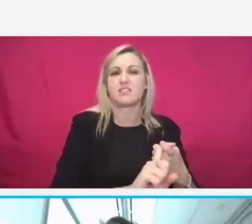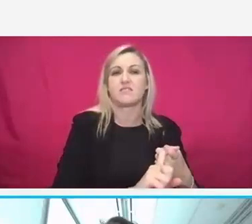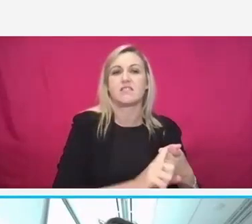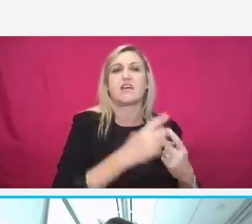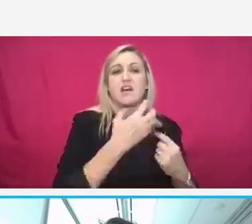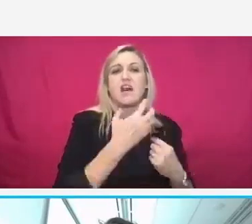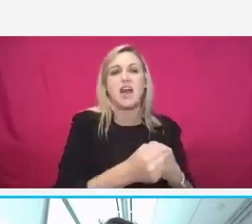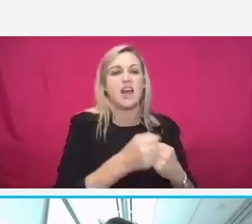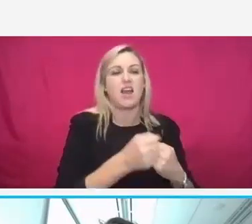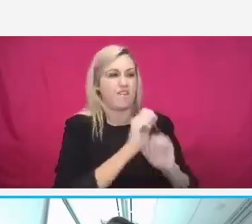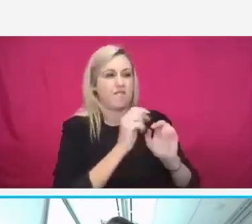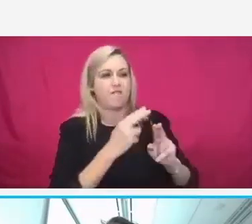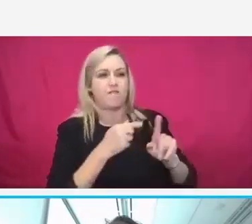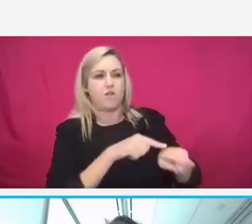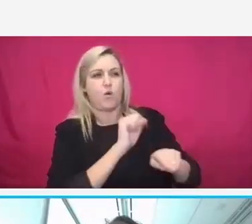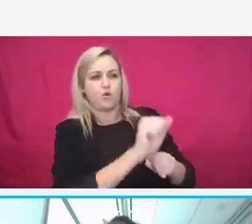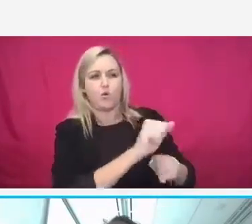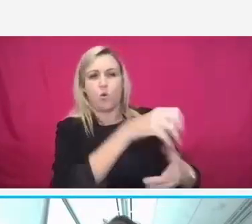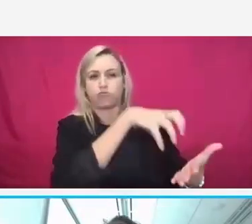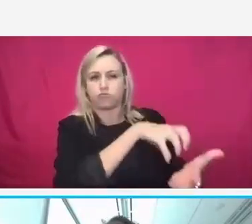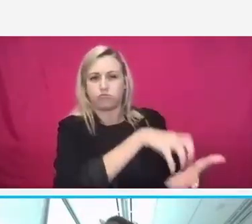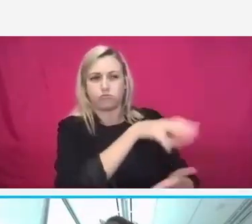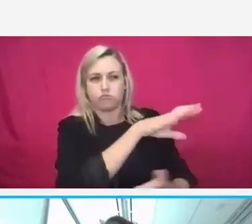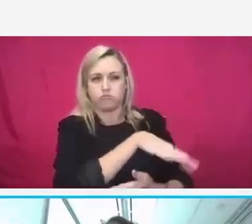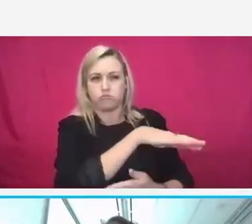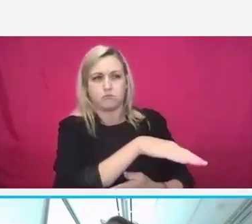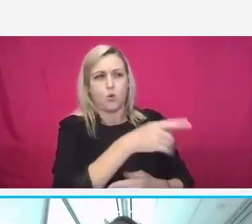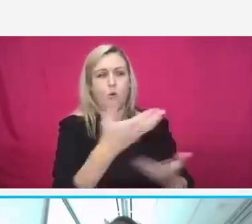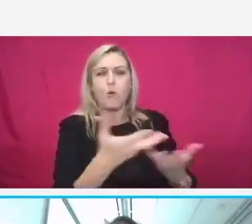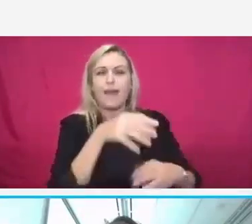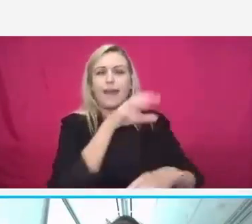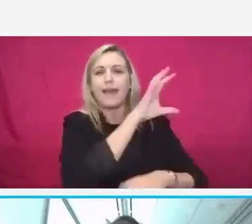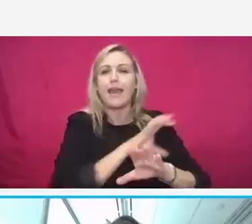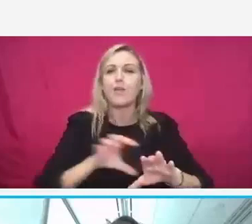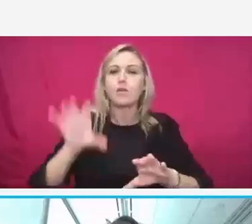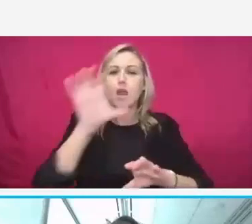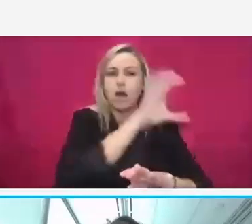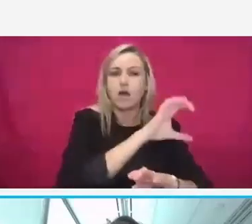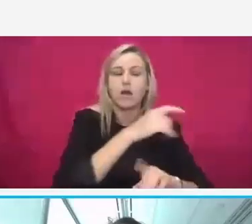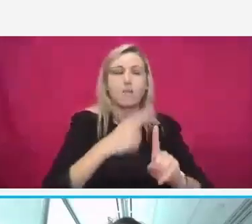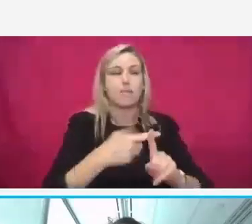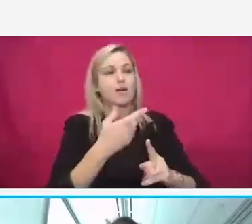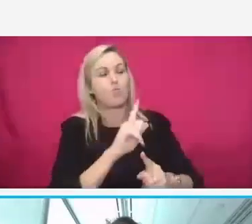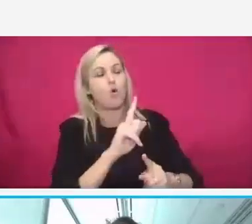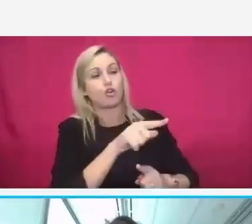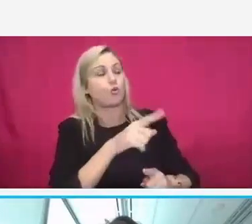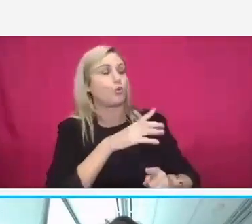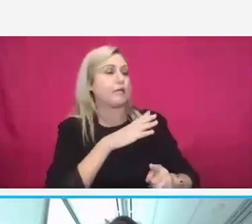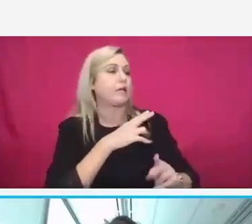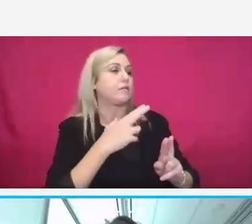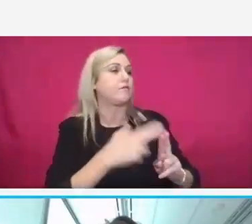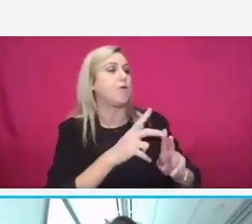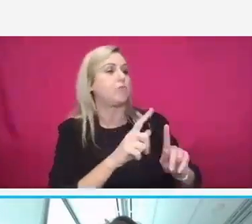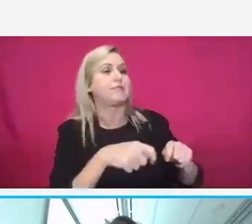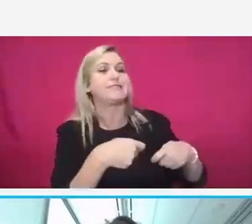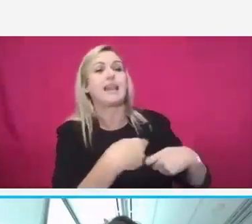characteristics of the facility, i.e. region in which the facility is located and associated delivery costs. These are costs that are